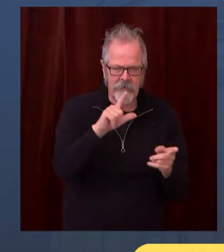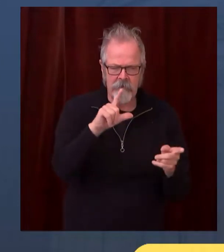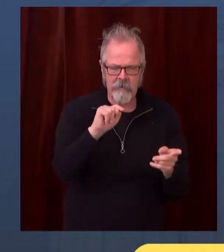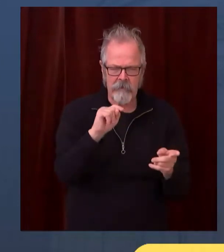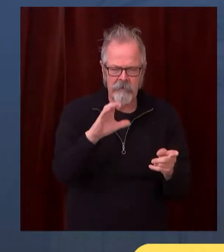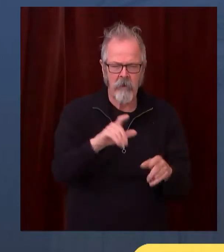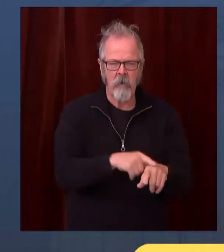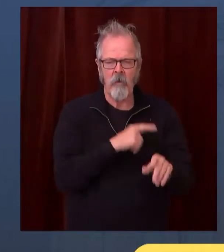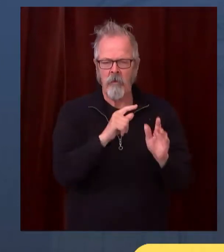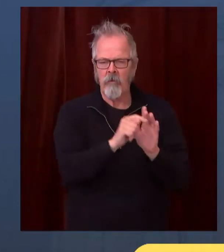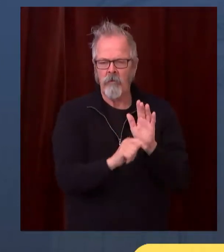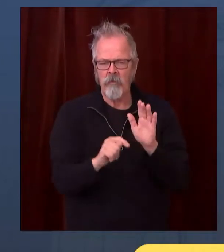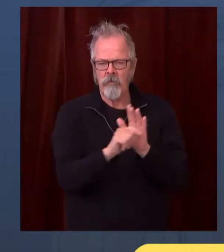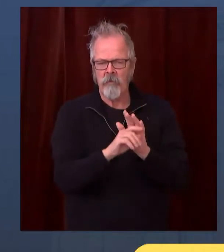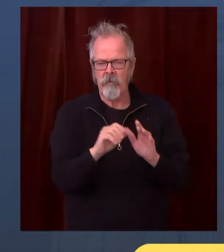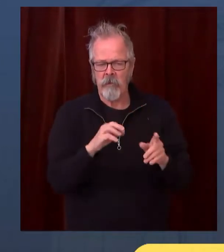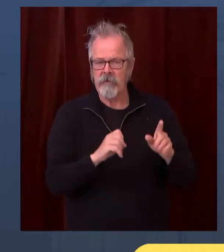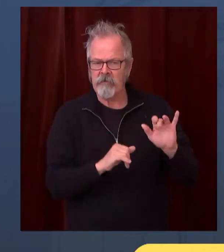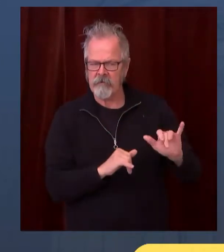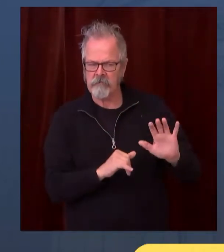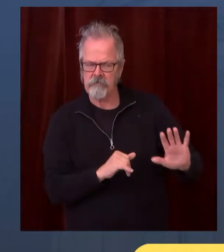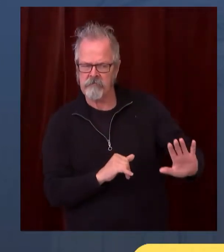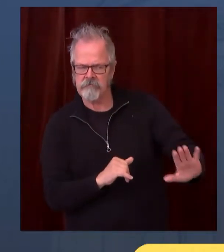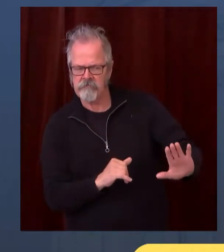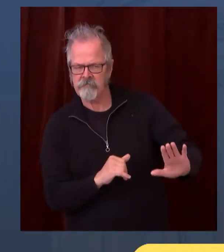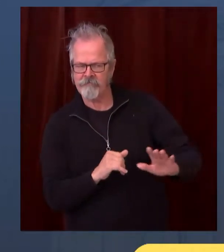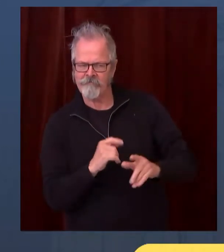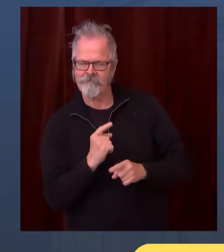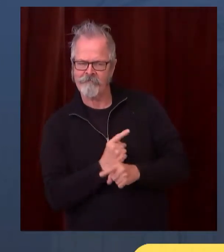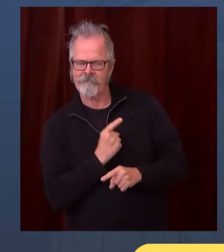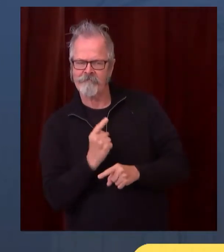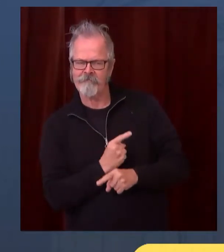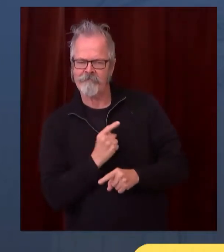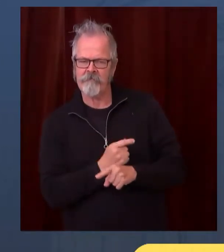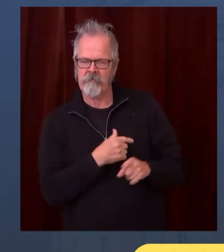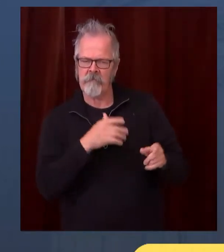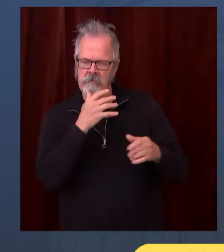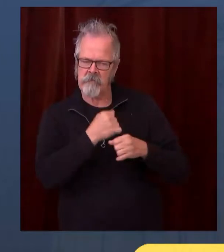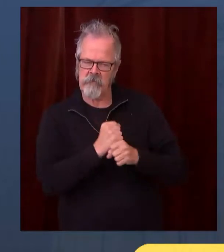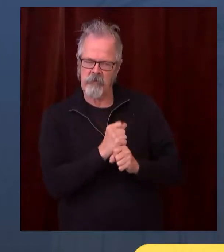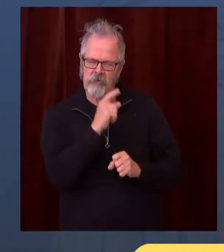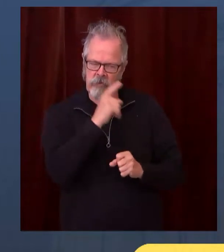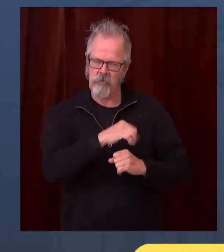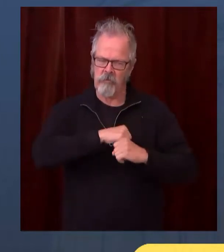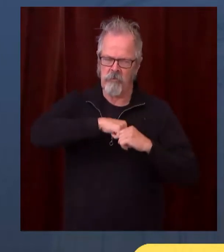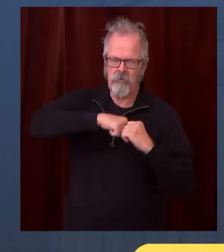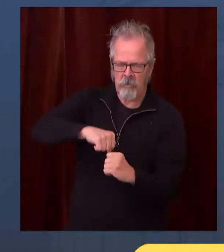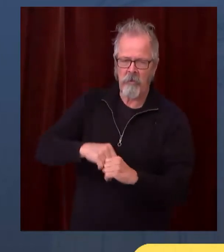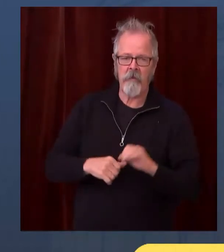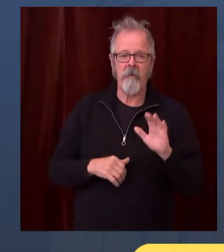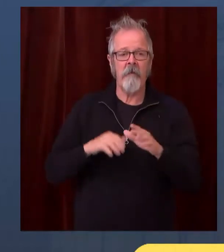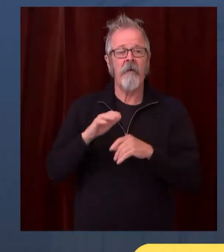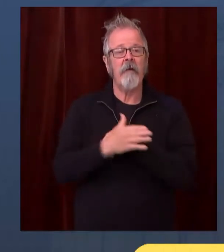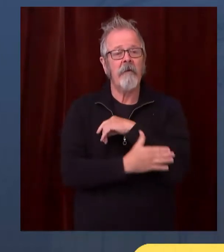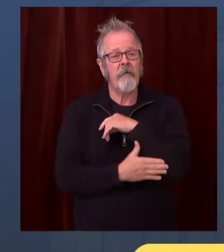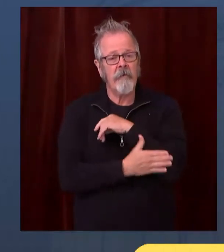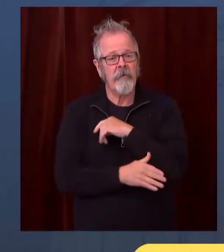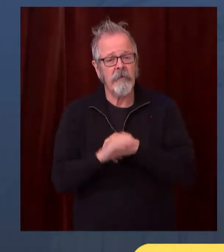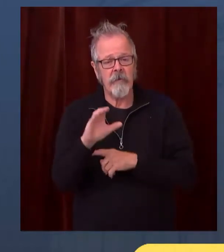facilities, those don't necessarily sync up with the term phases for our counties. I just want to make sure that's clear at the